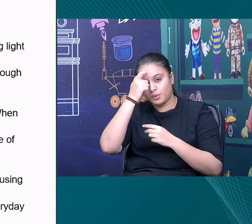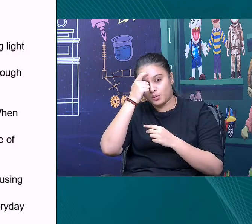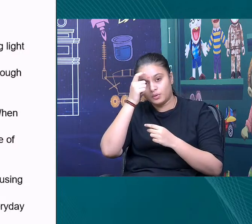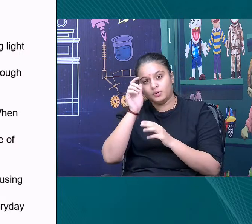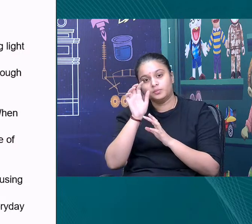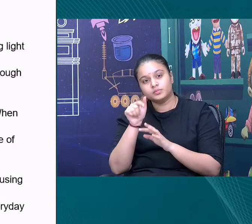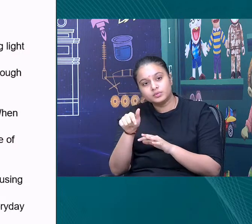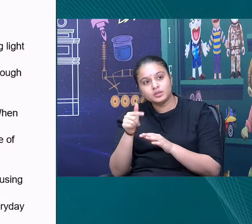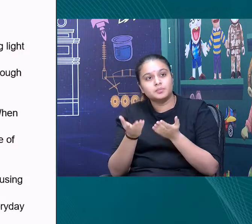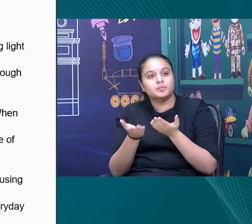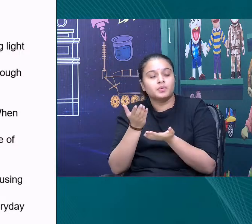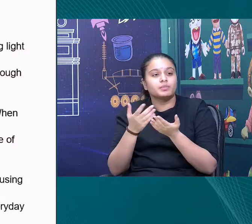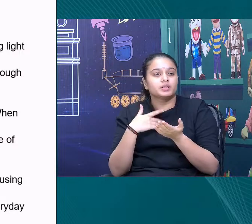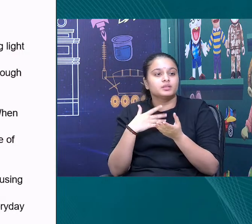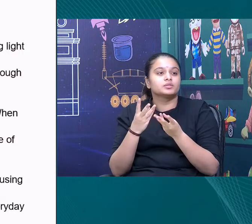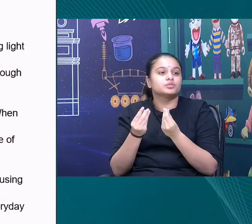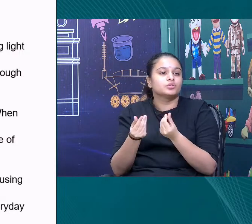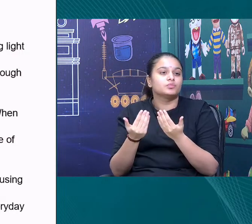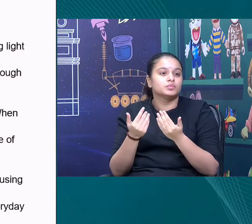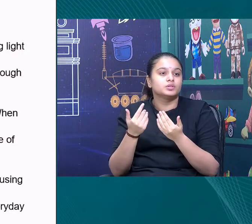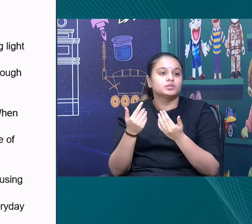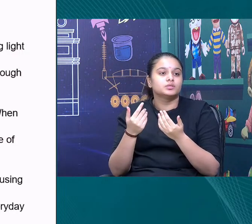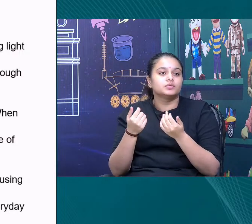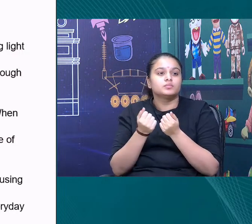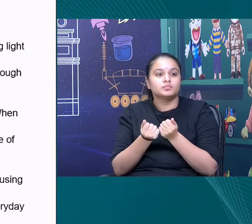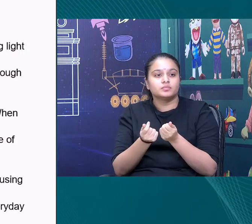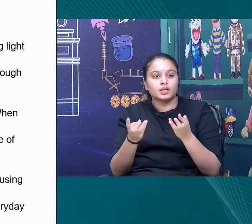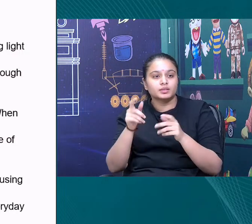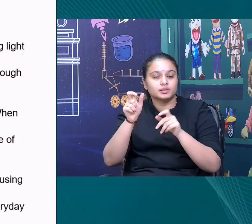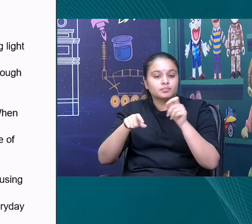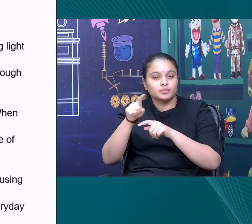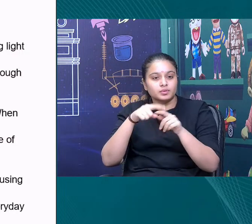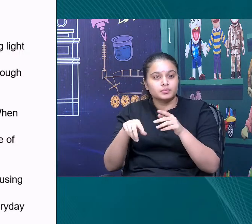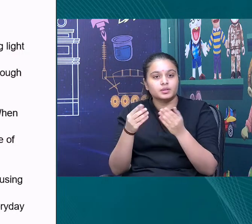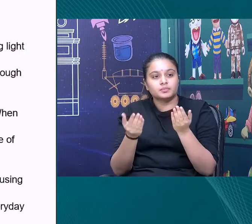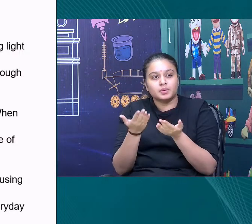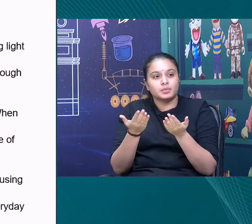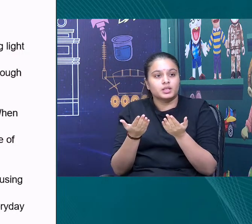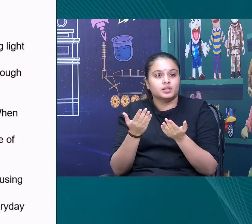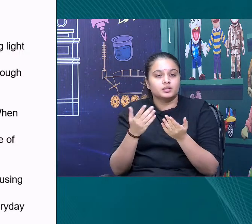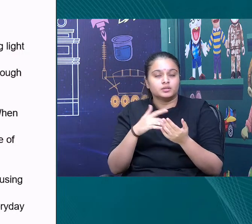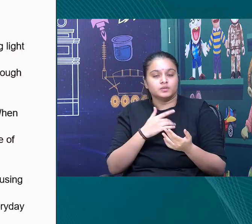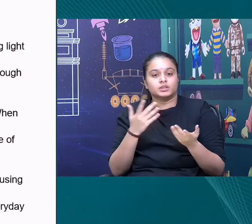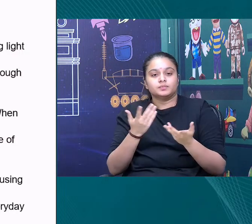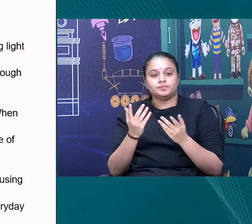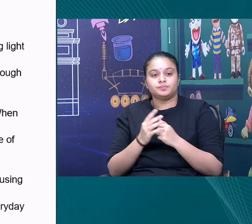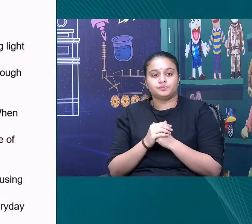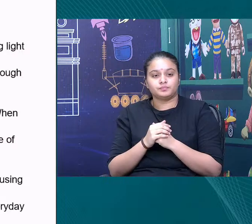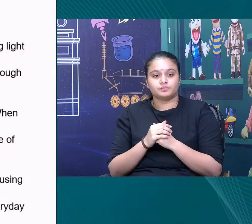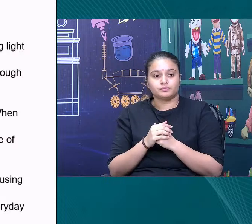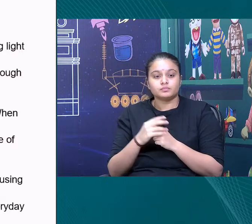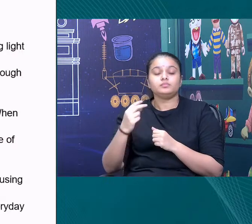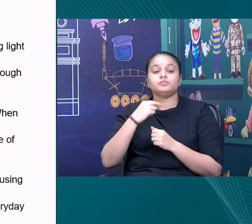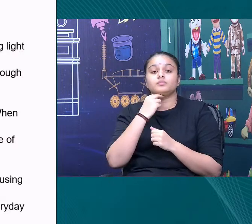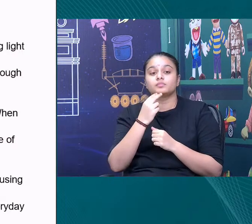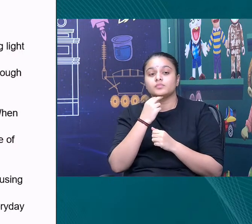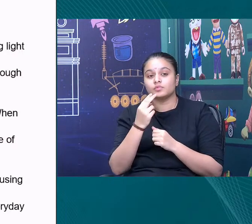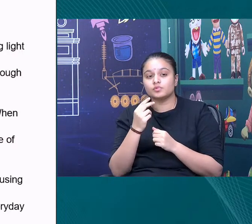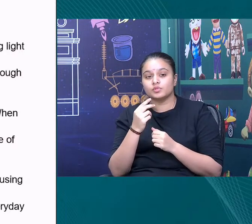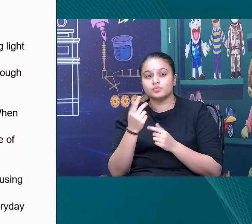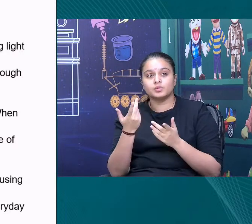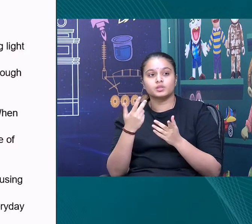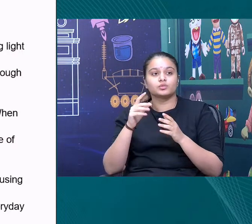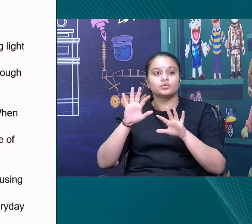can be overwhelming as well. Many of us, may also feel that it's a lot of speech, that